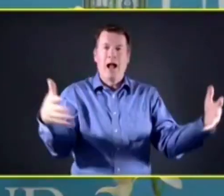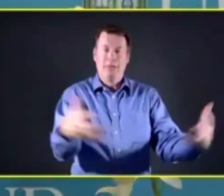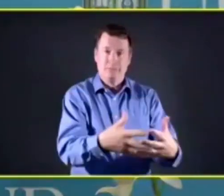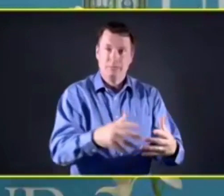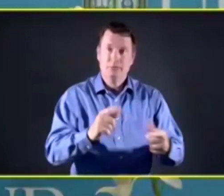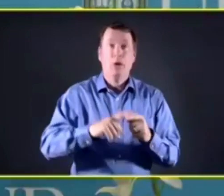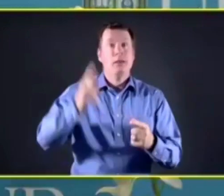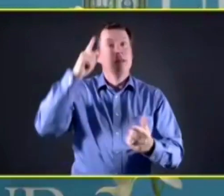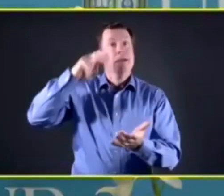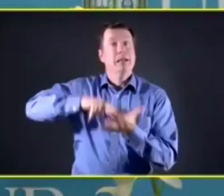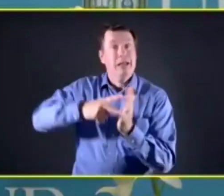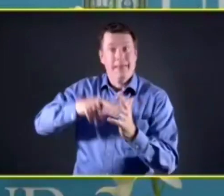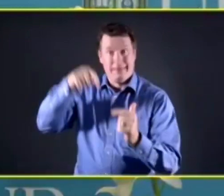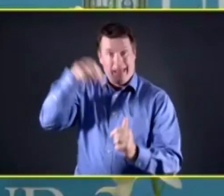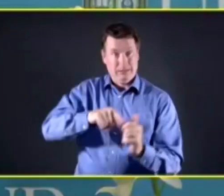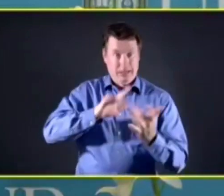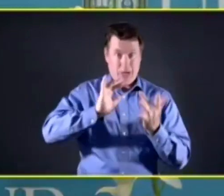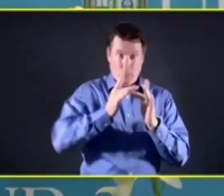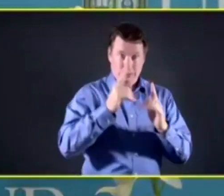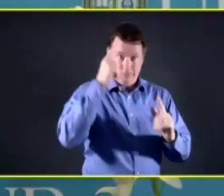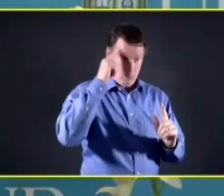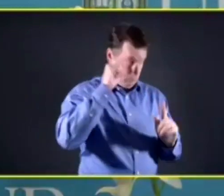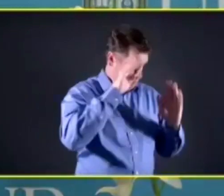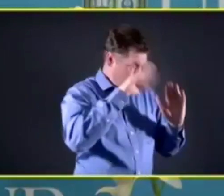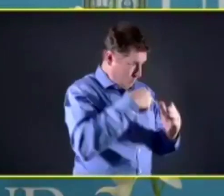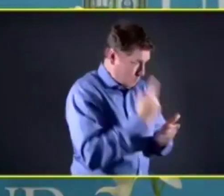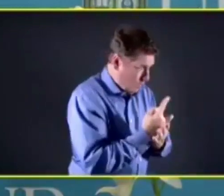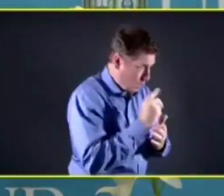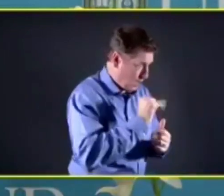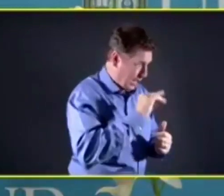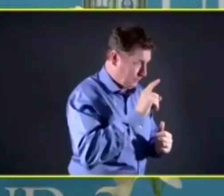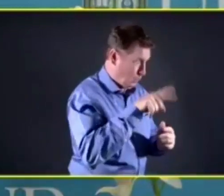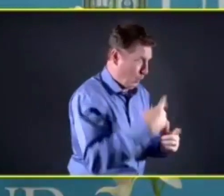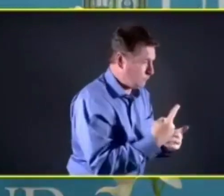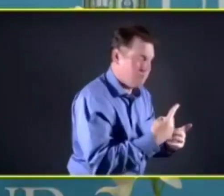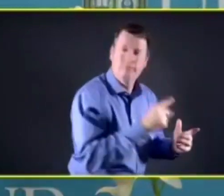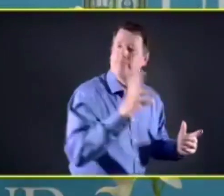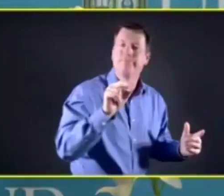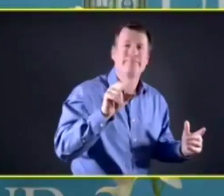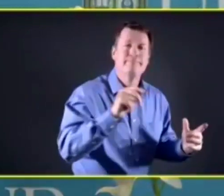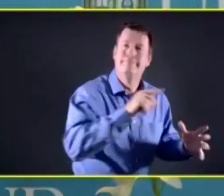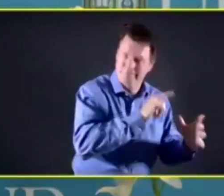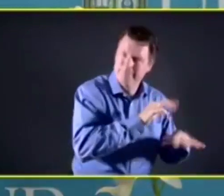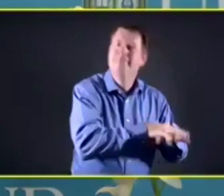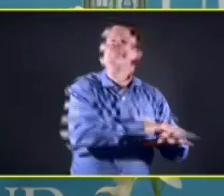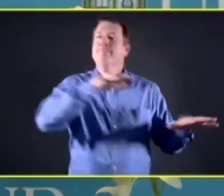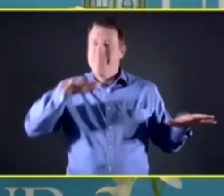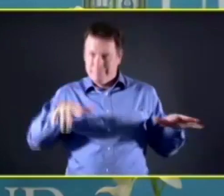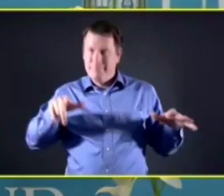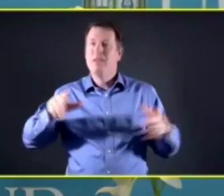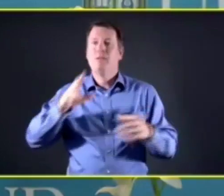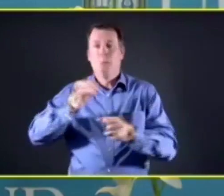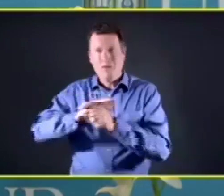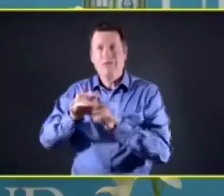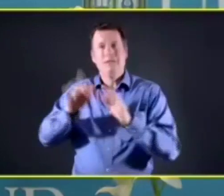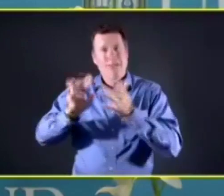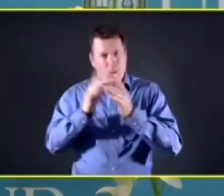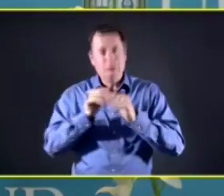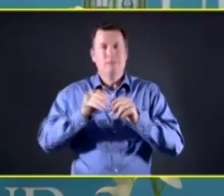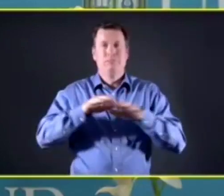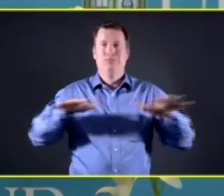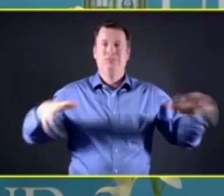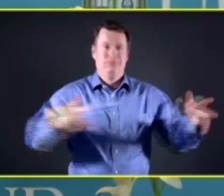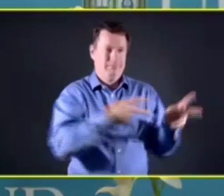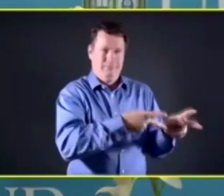lot of research capacity very quickly. So these networks are being repurposed, although we're not leaving our